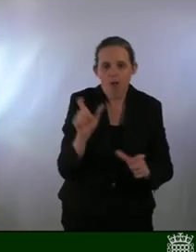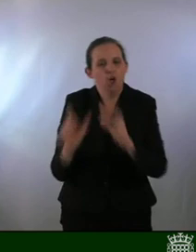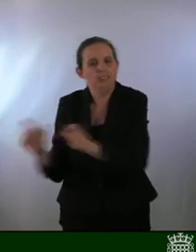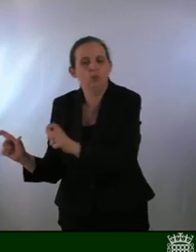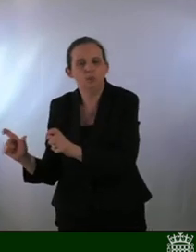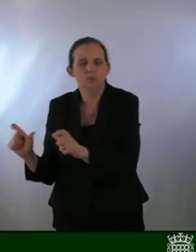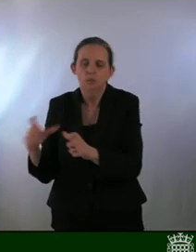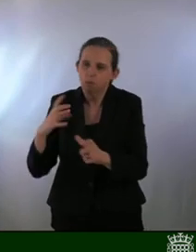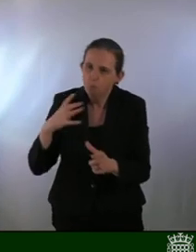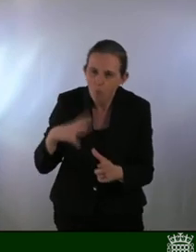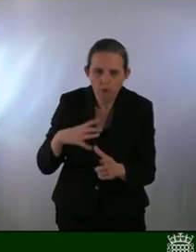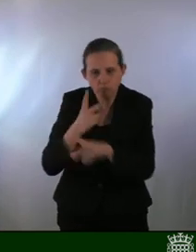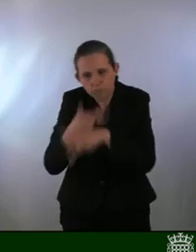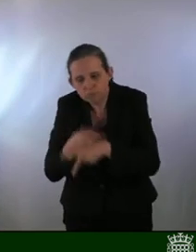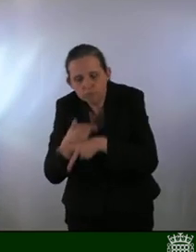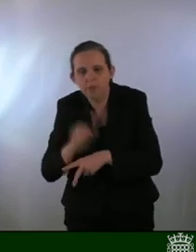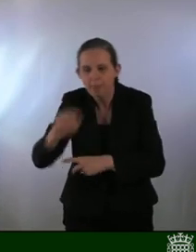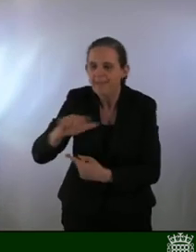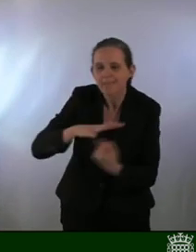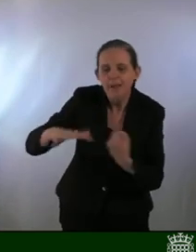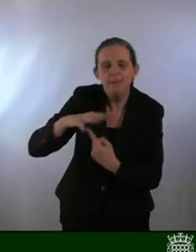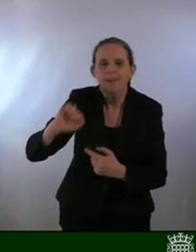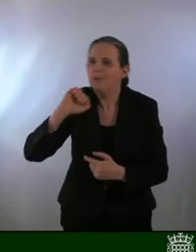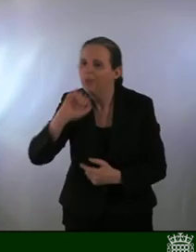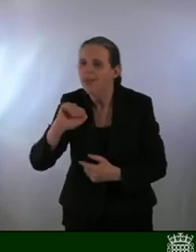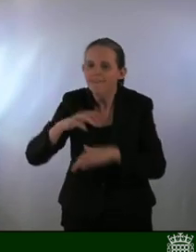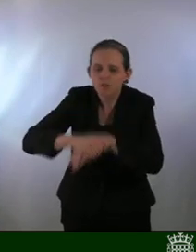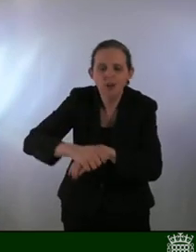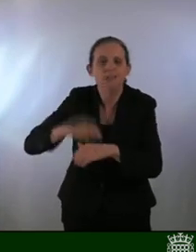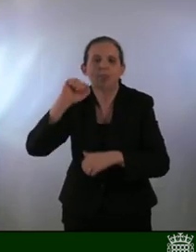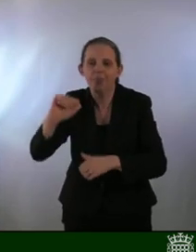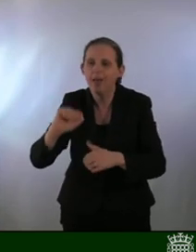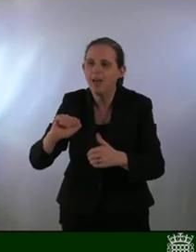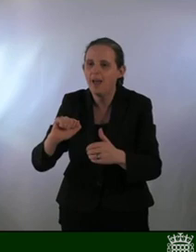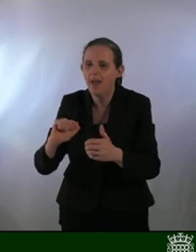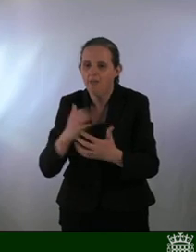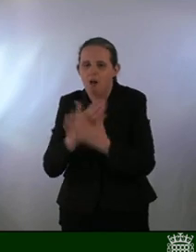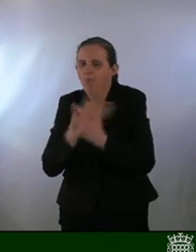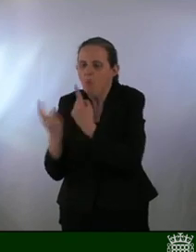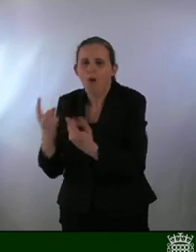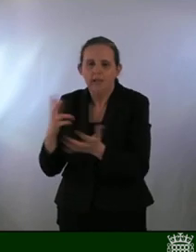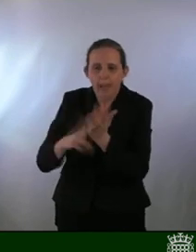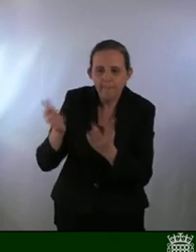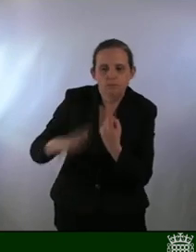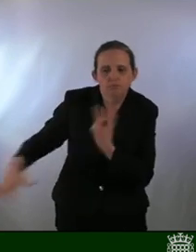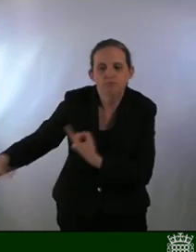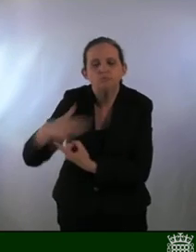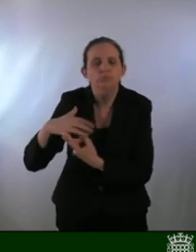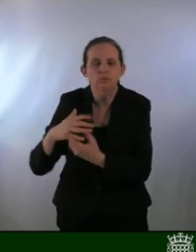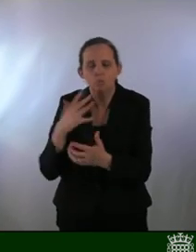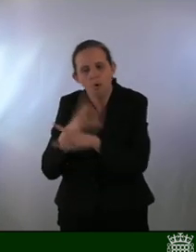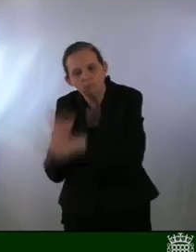right thing for their loved ones, for their neighbours, and for themselves. This virus spreads